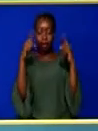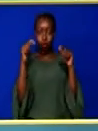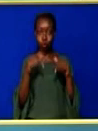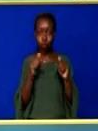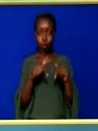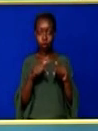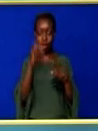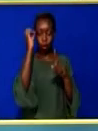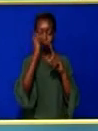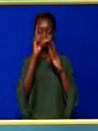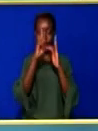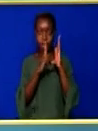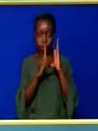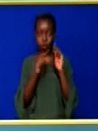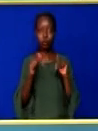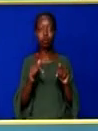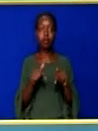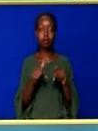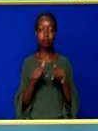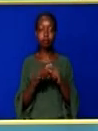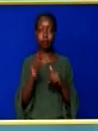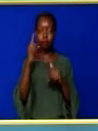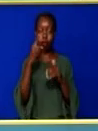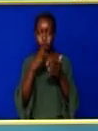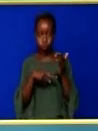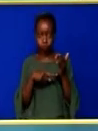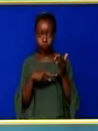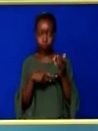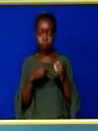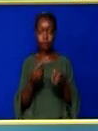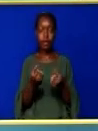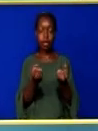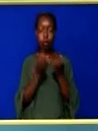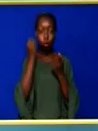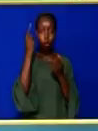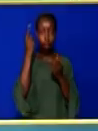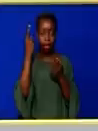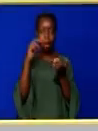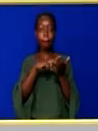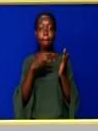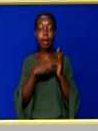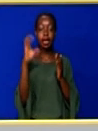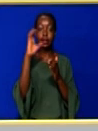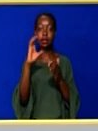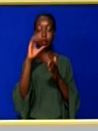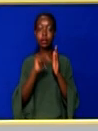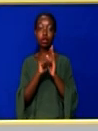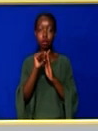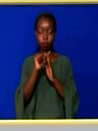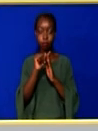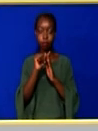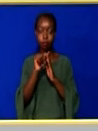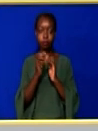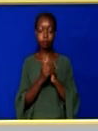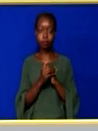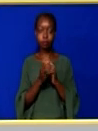our specific objectives. Like the first one, we need to understand of this term, citizenship. What is citizenship?